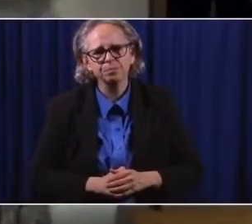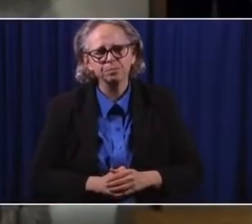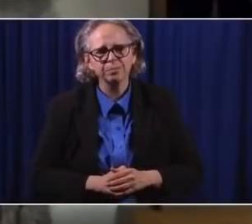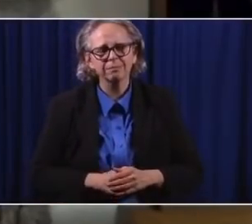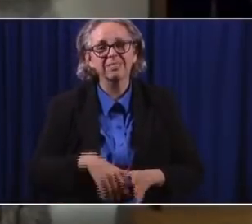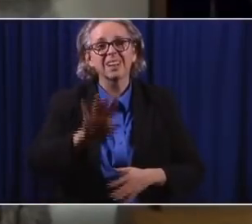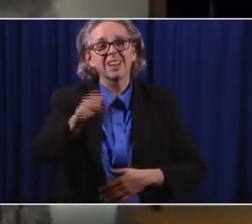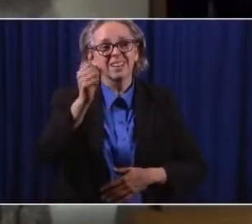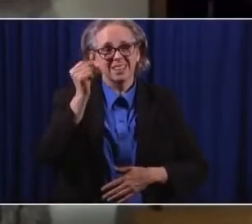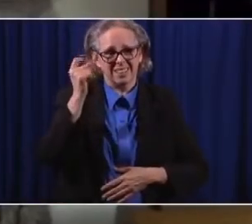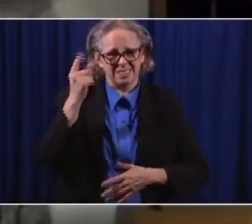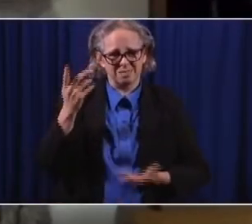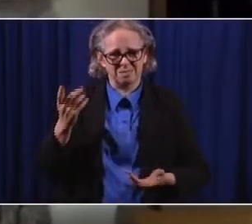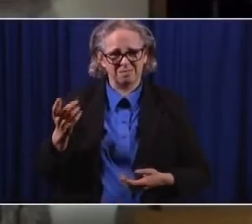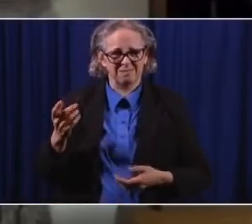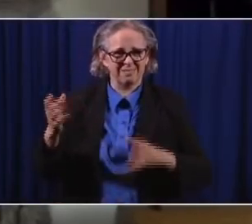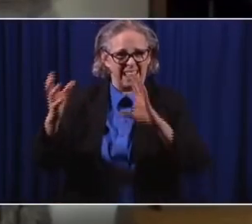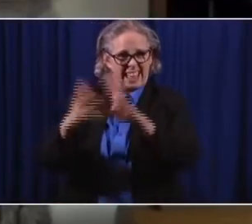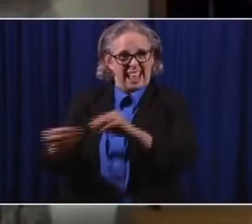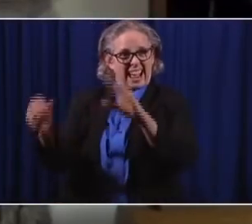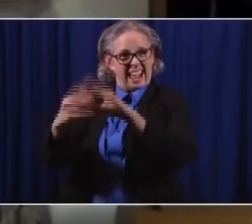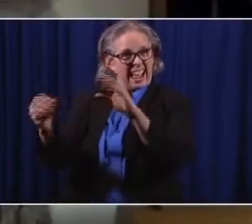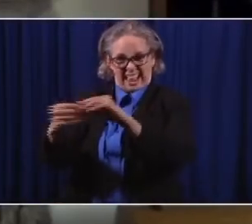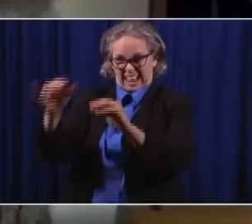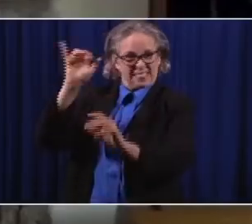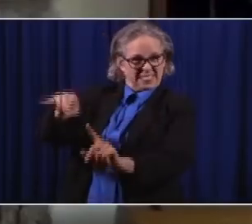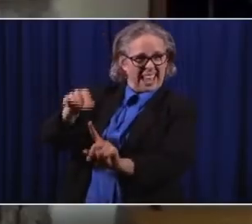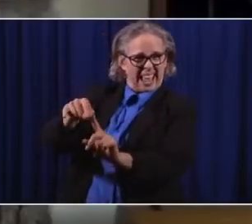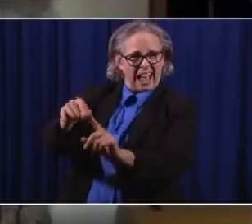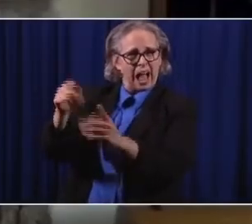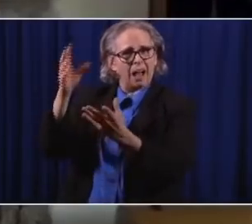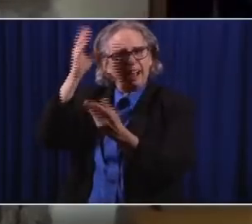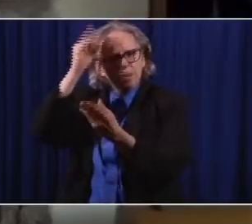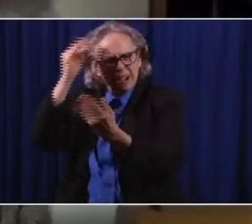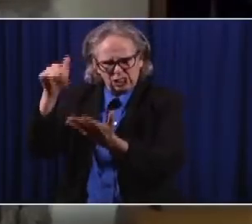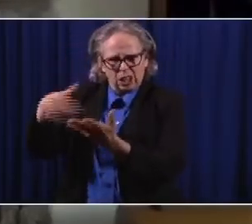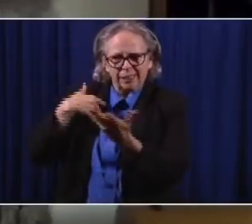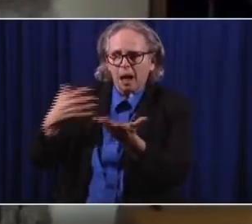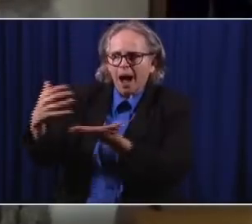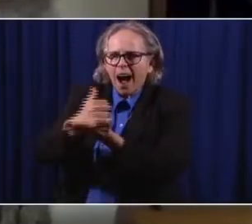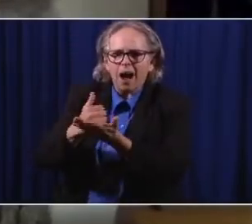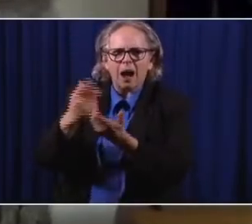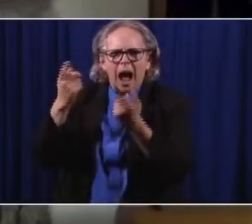that, it's not going to be, in most cases,